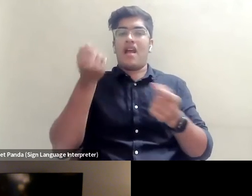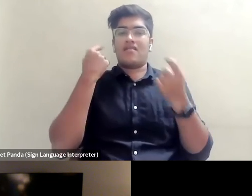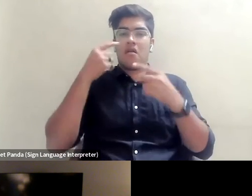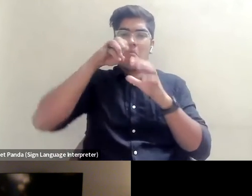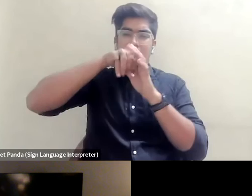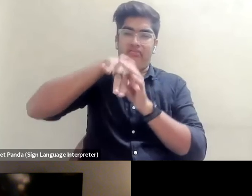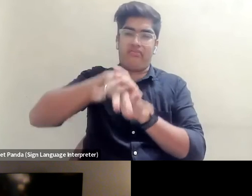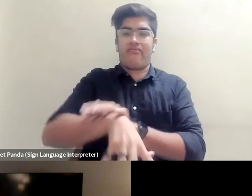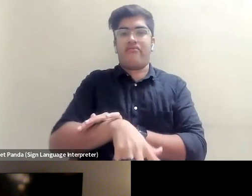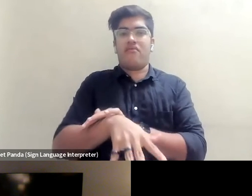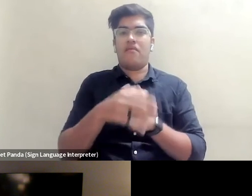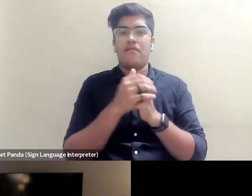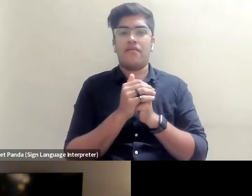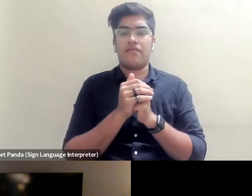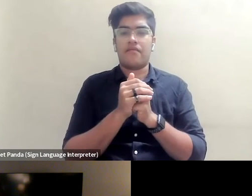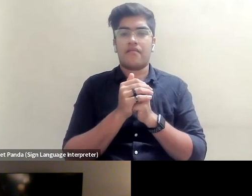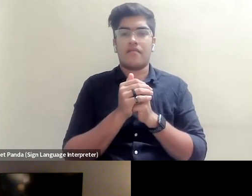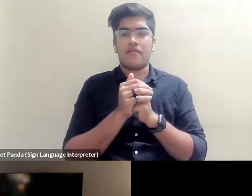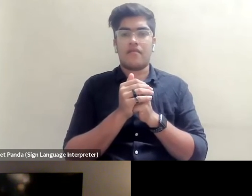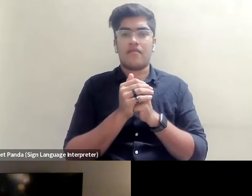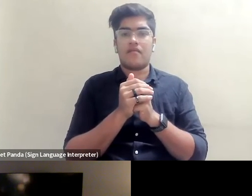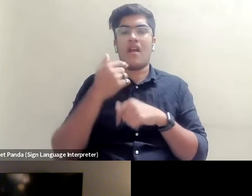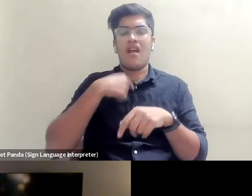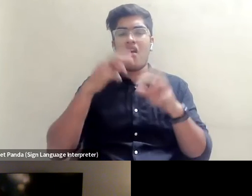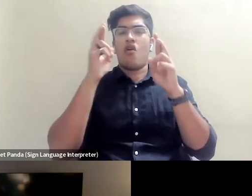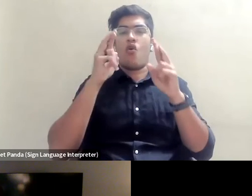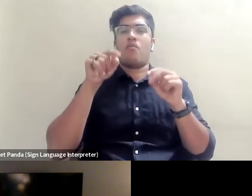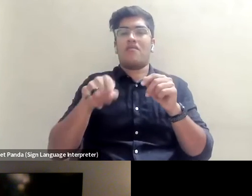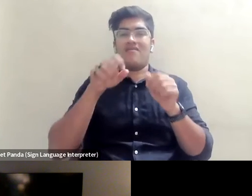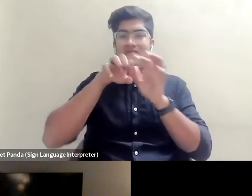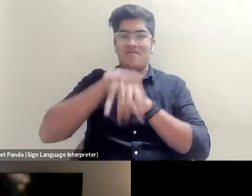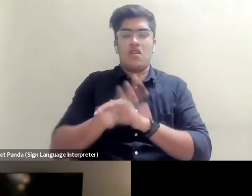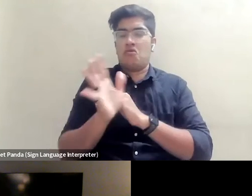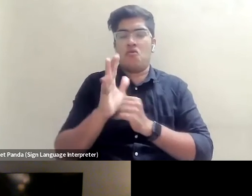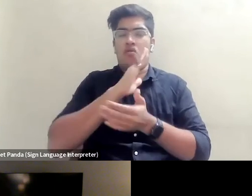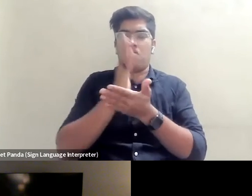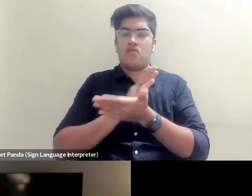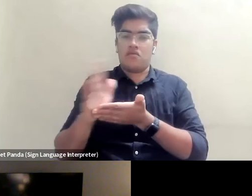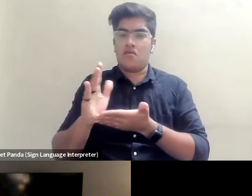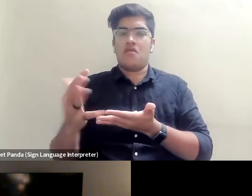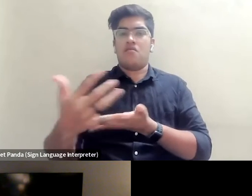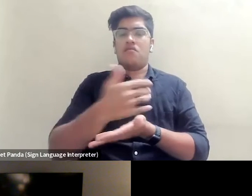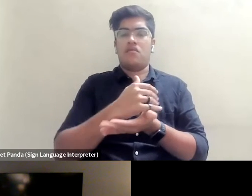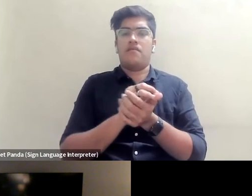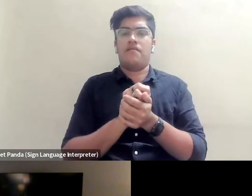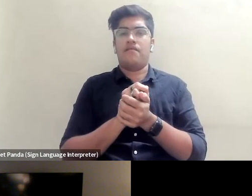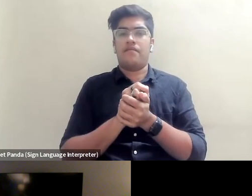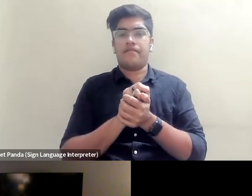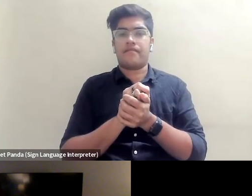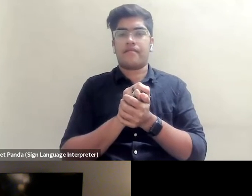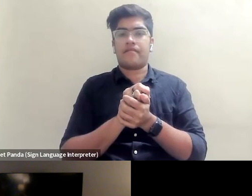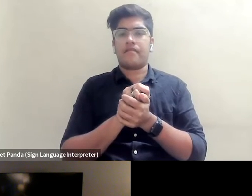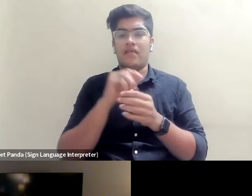institutions. So that's what I was hoping to uncover. And that's, I think,